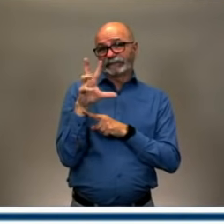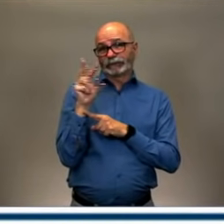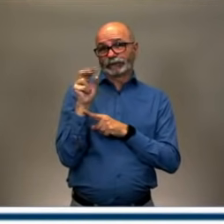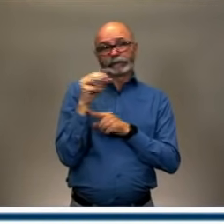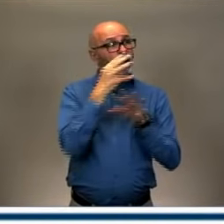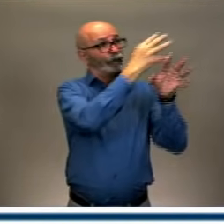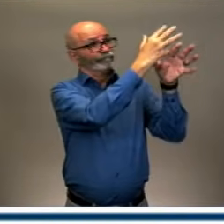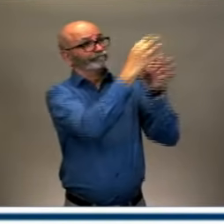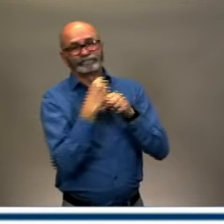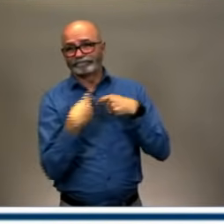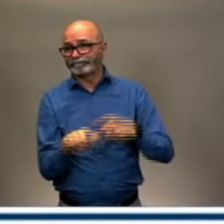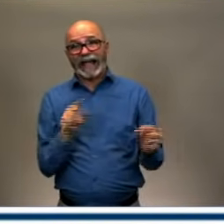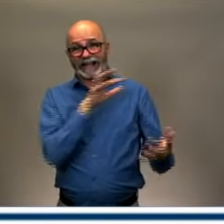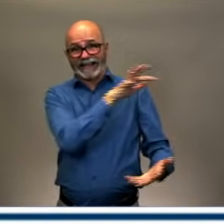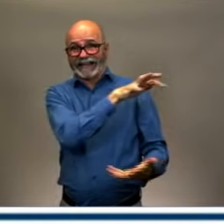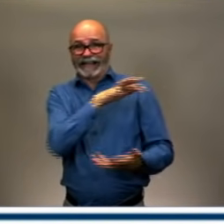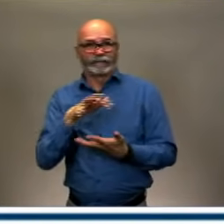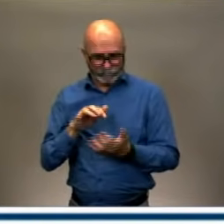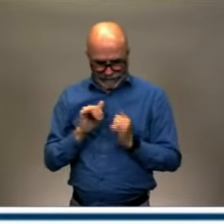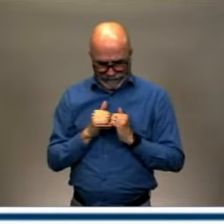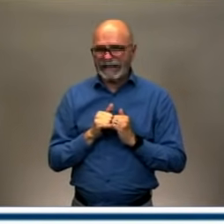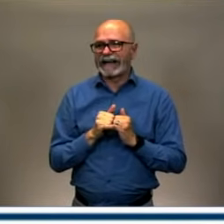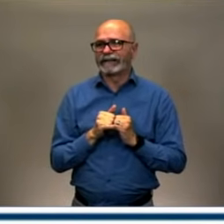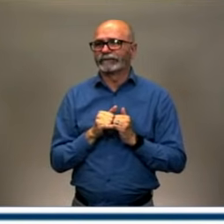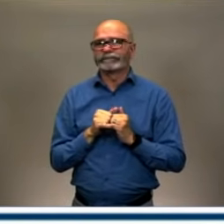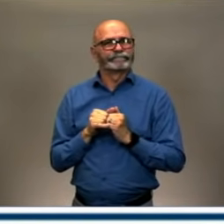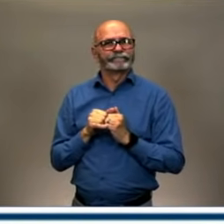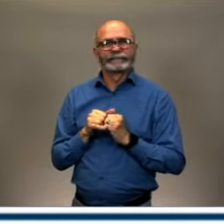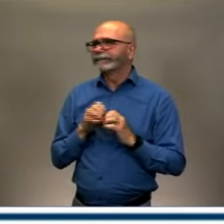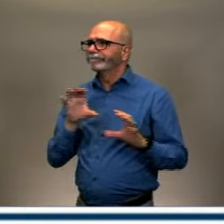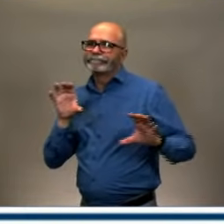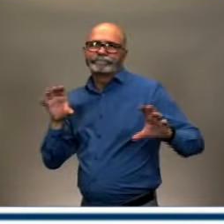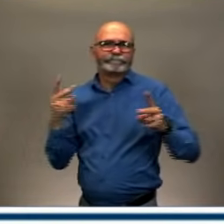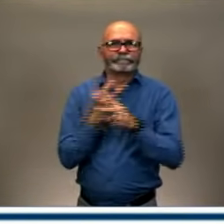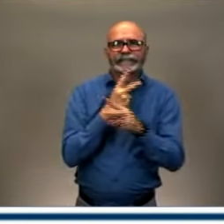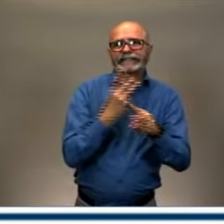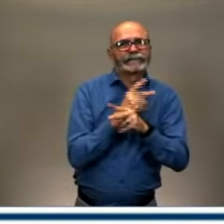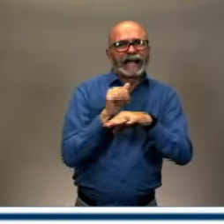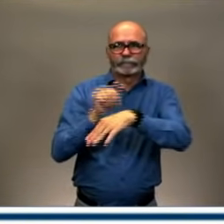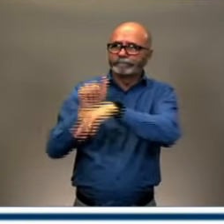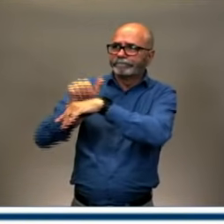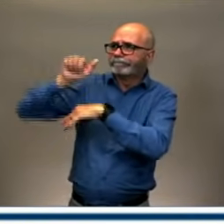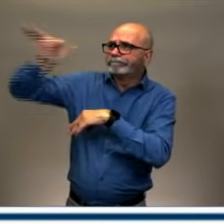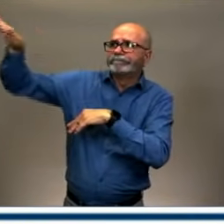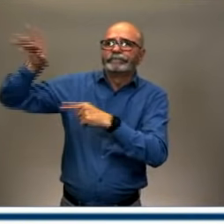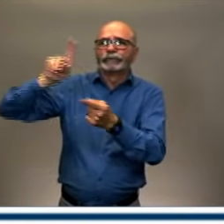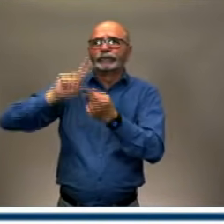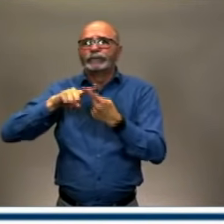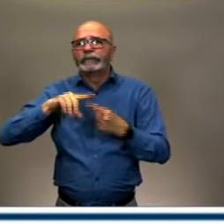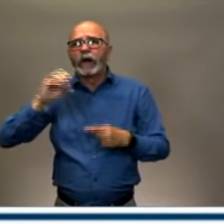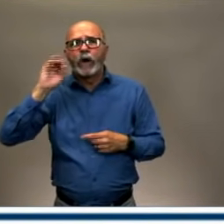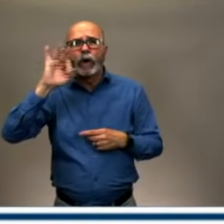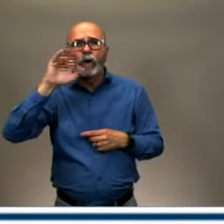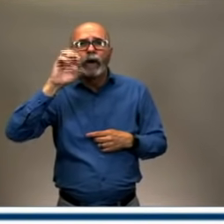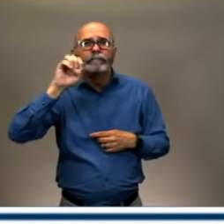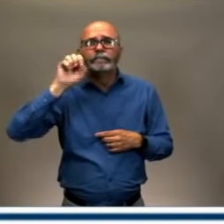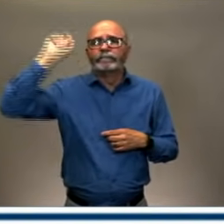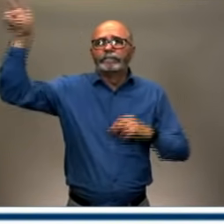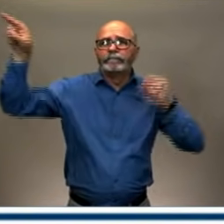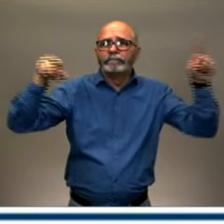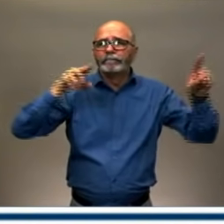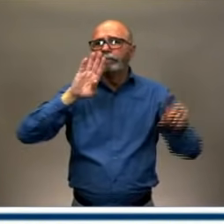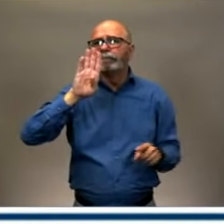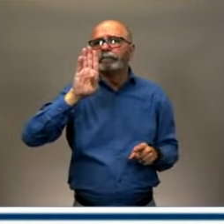we ship that vaccine from the vaccine storage in public health offices in Burnside